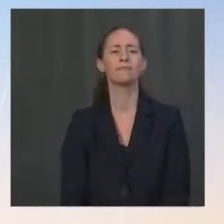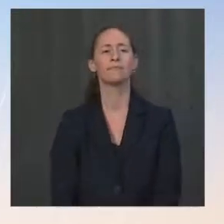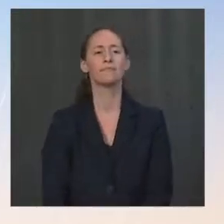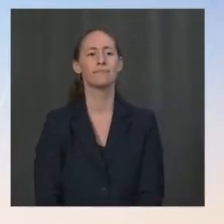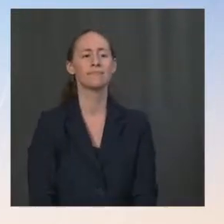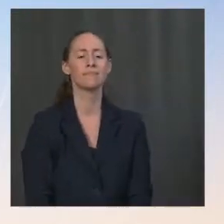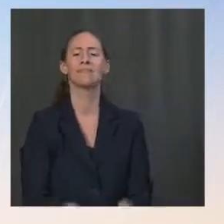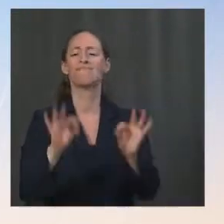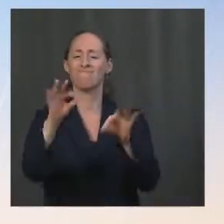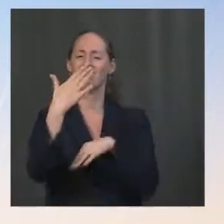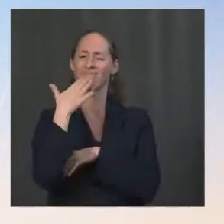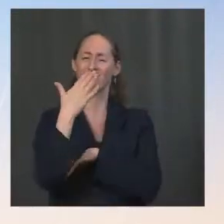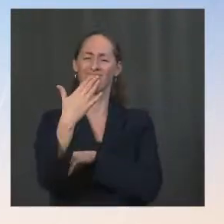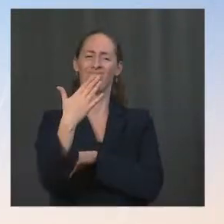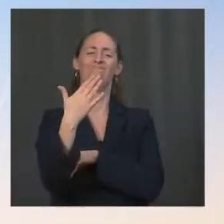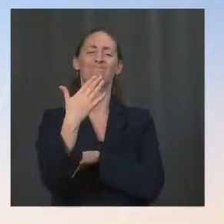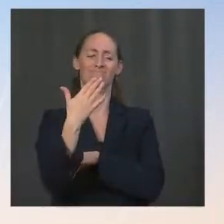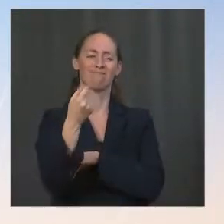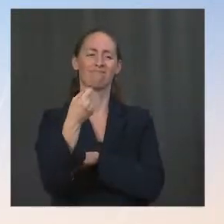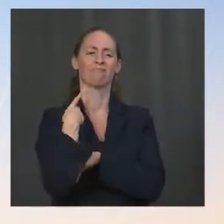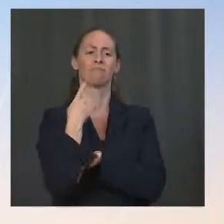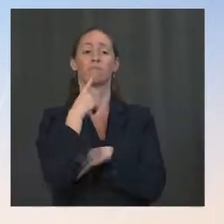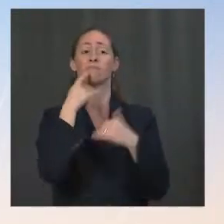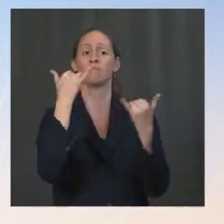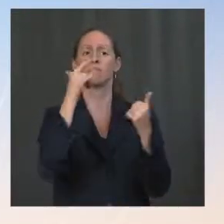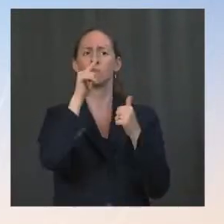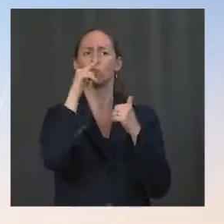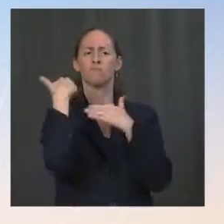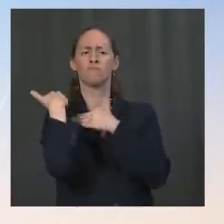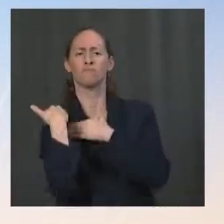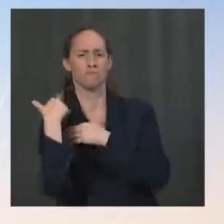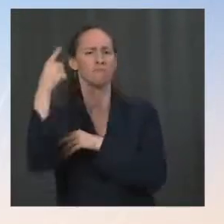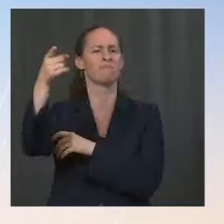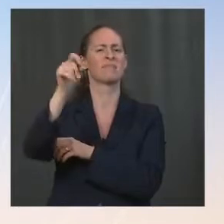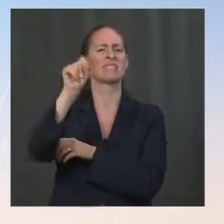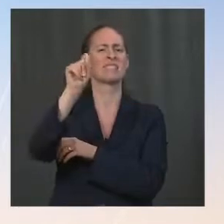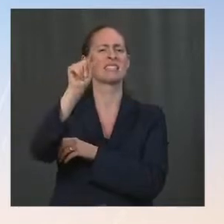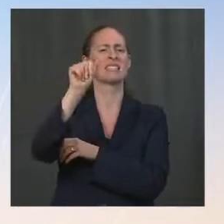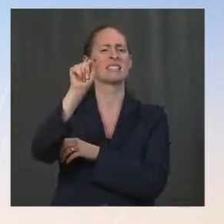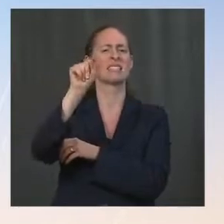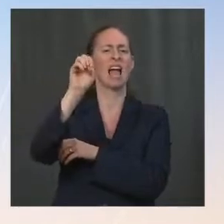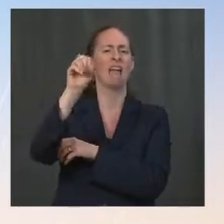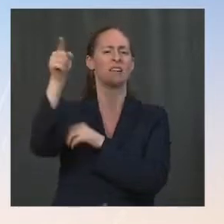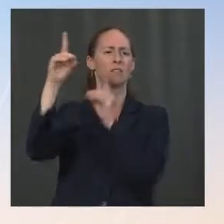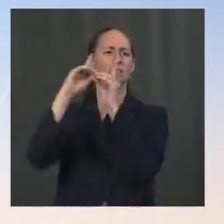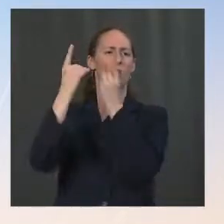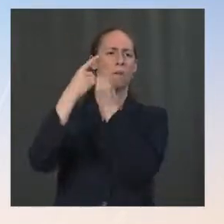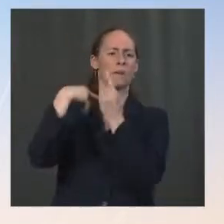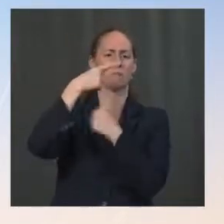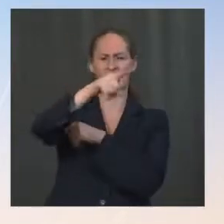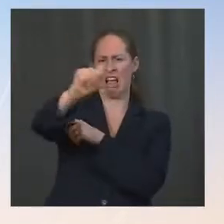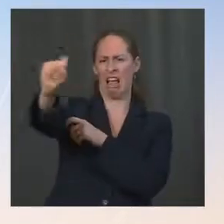happen and be coordinated through the State Department, Jennifer, so I would refer you to them. I expect they'll have more details on their